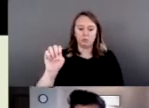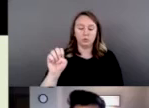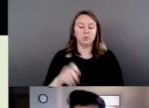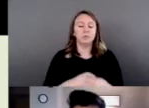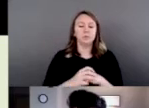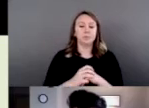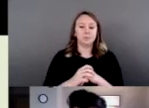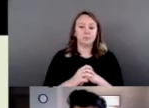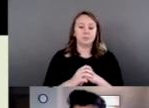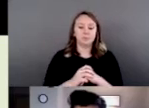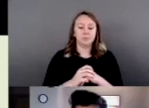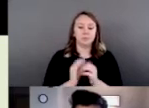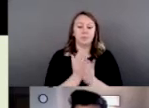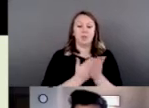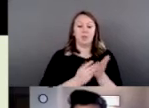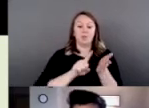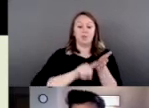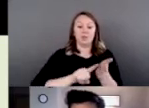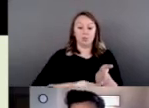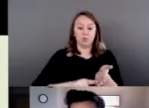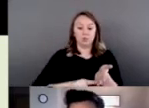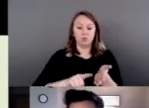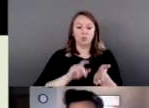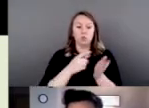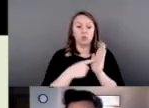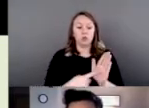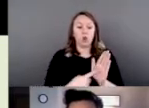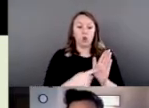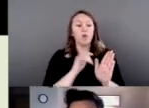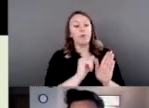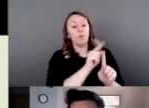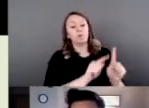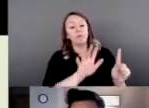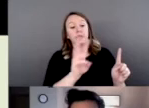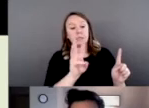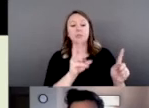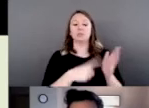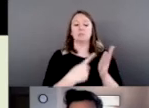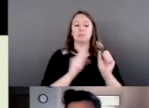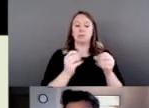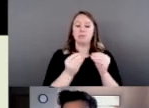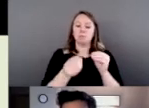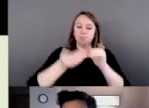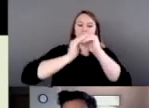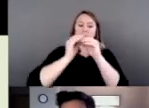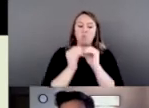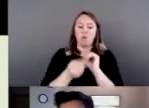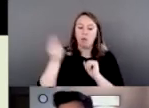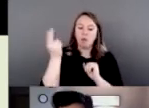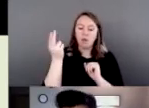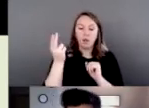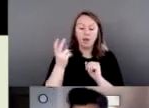these rates can be much higher. You know, this is what's found in research, or what's found in these